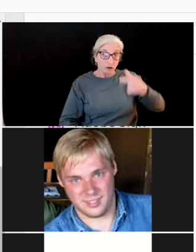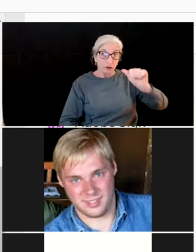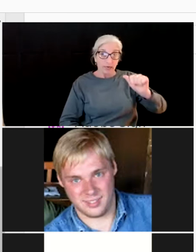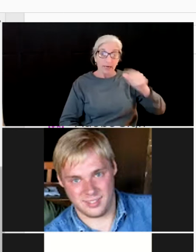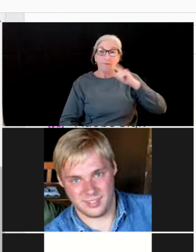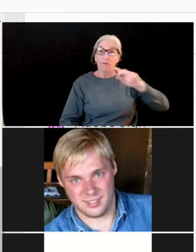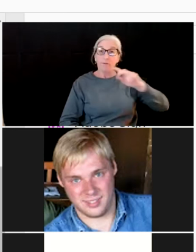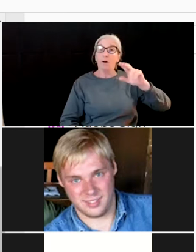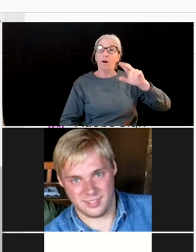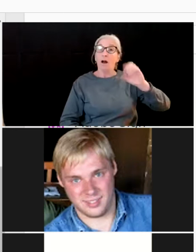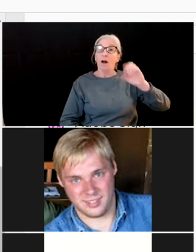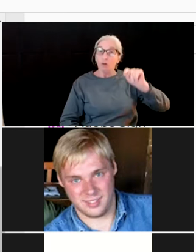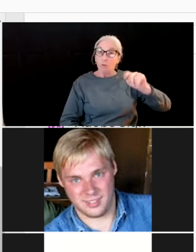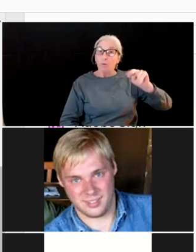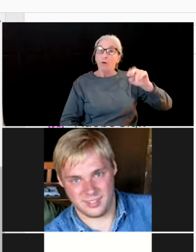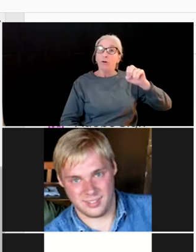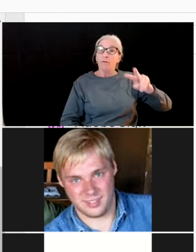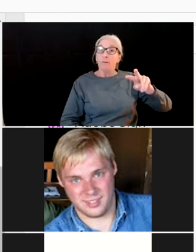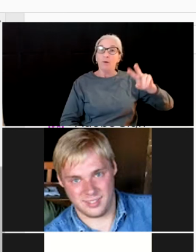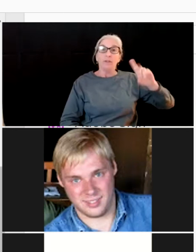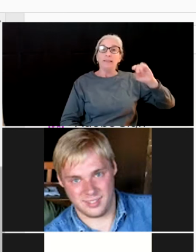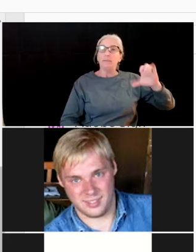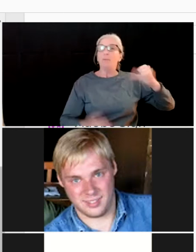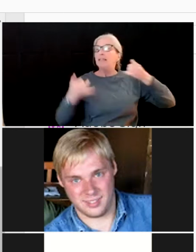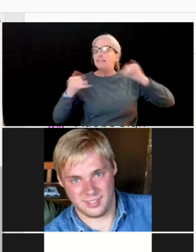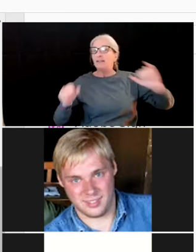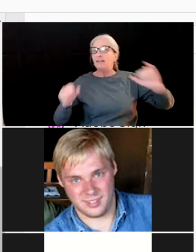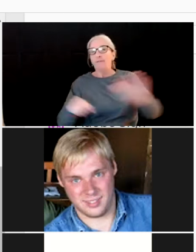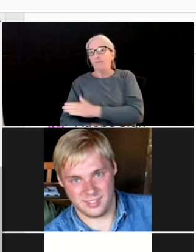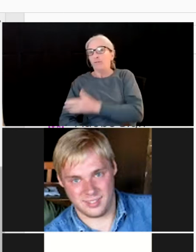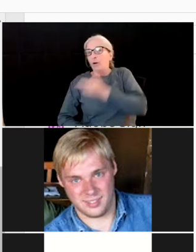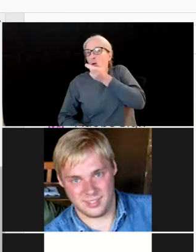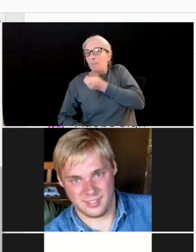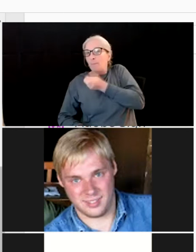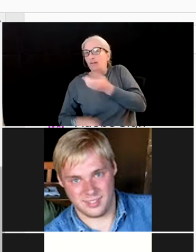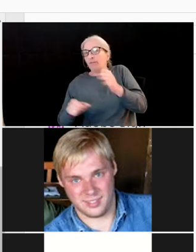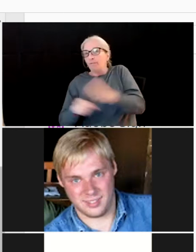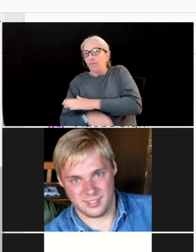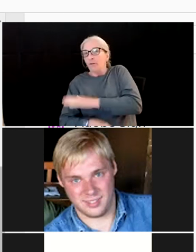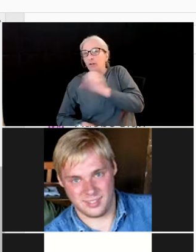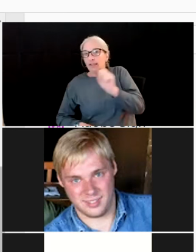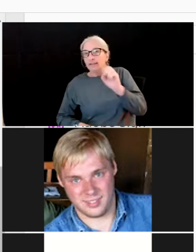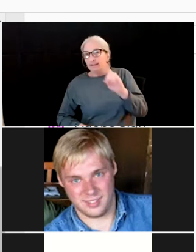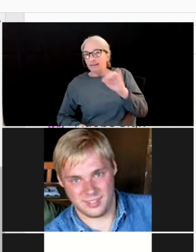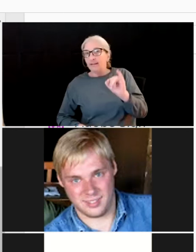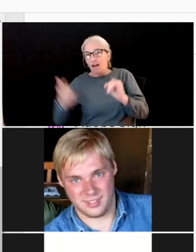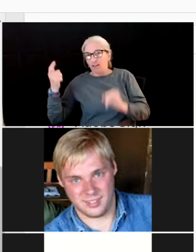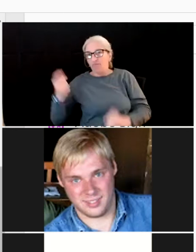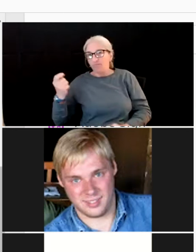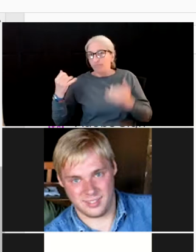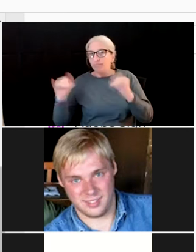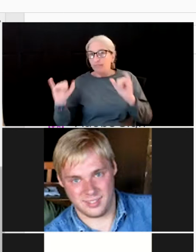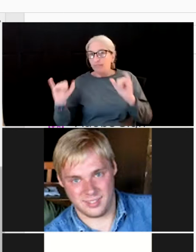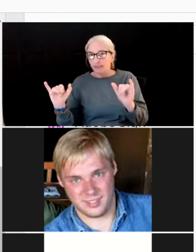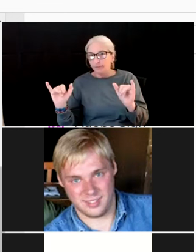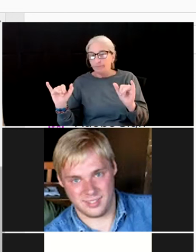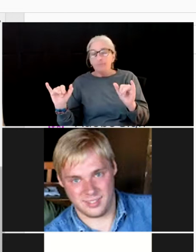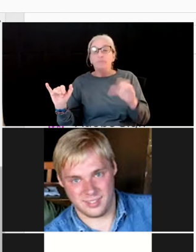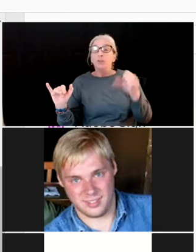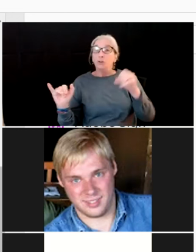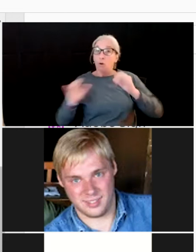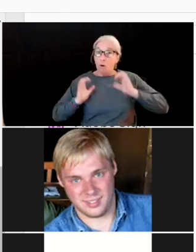benefit regardless of what they earn. So essentially, as a very general rule, a client that's on SSDI